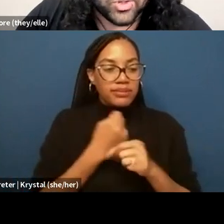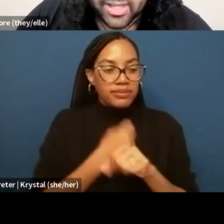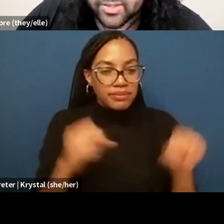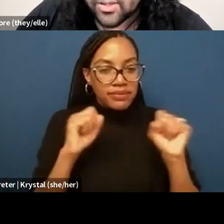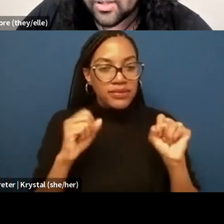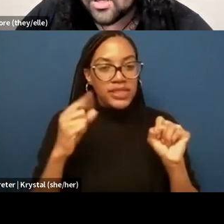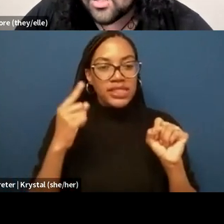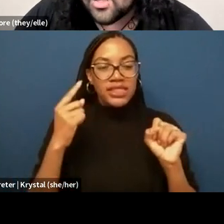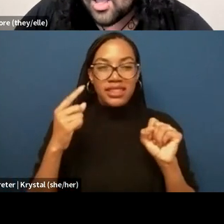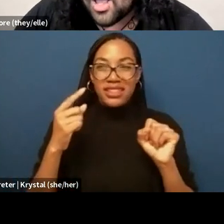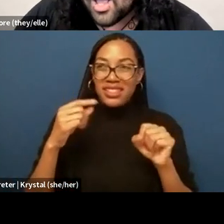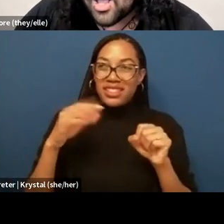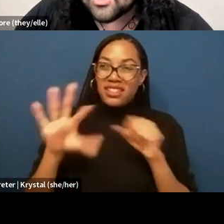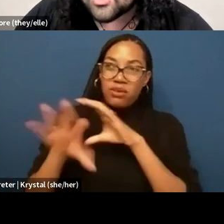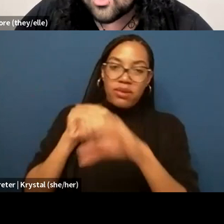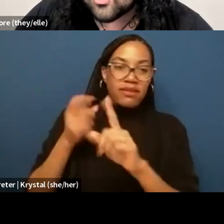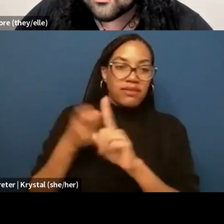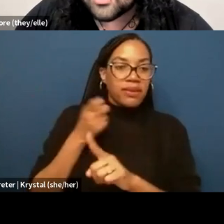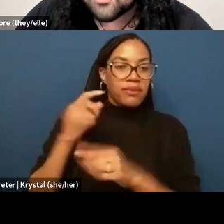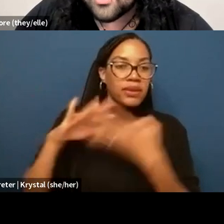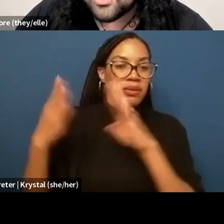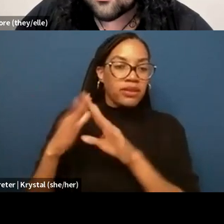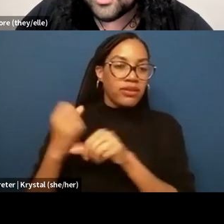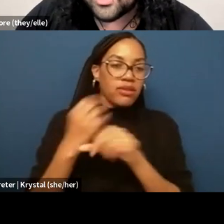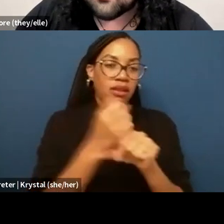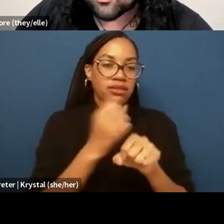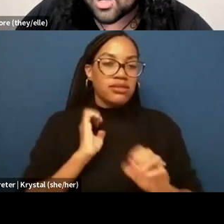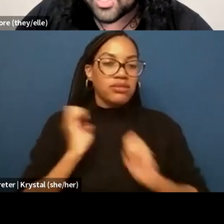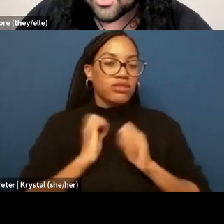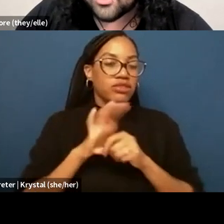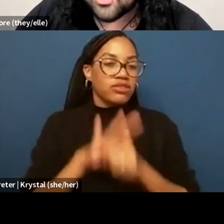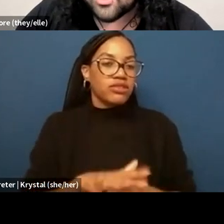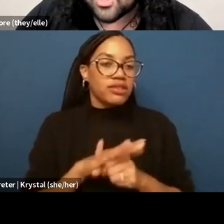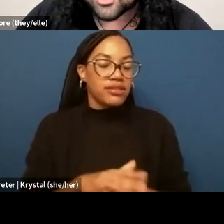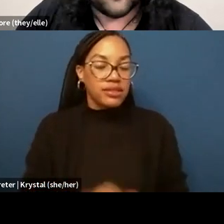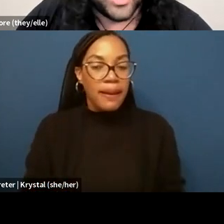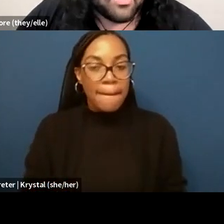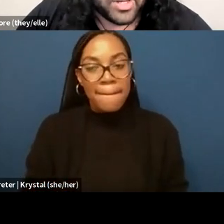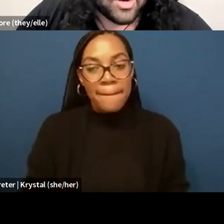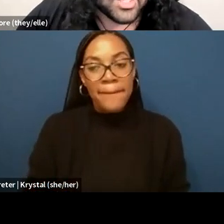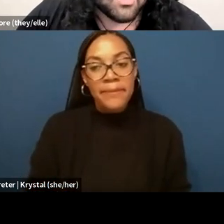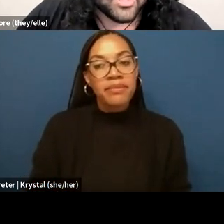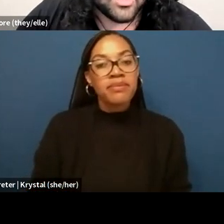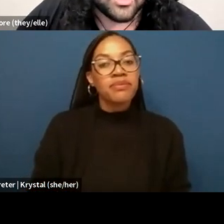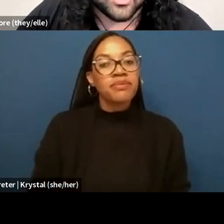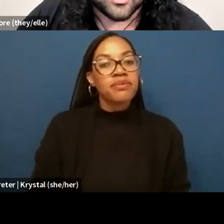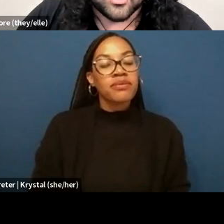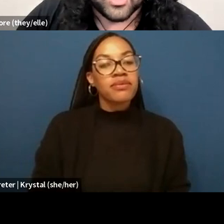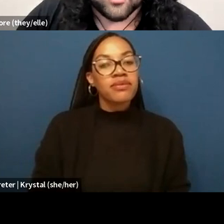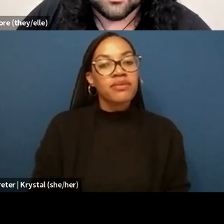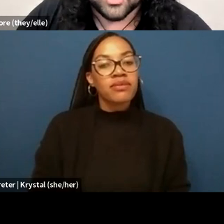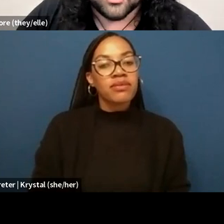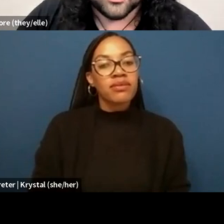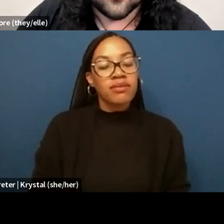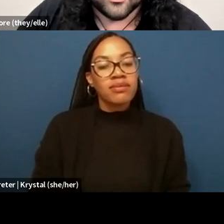emotional distress. So something that really brought Karaya Peer Respite, the